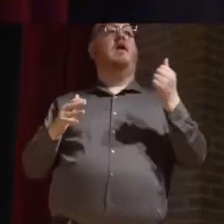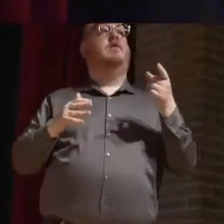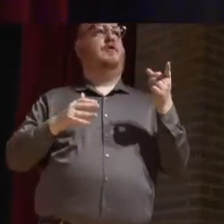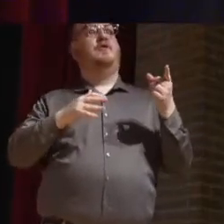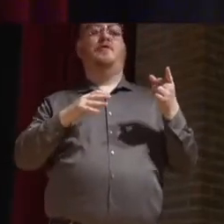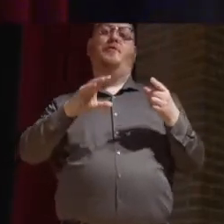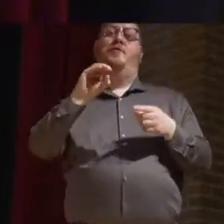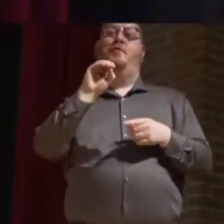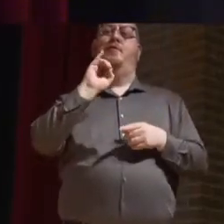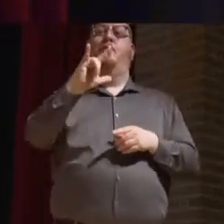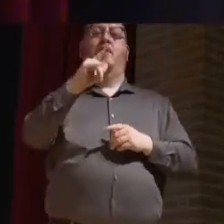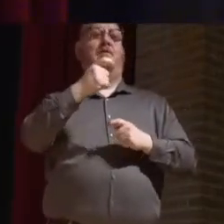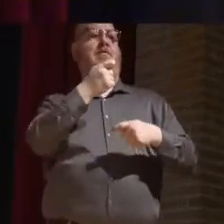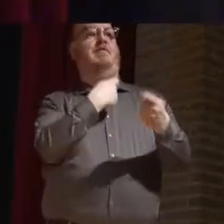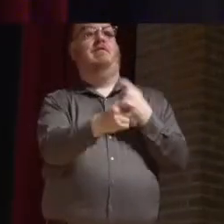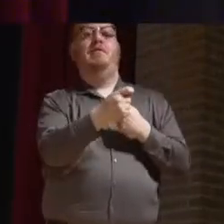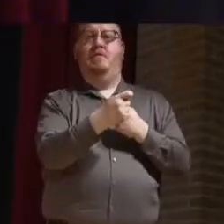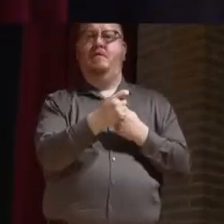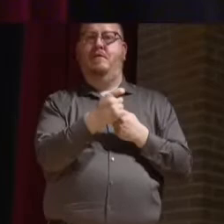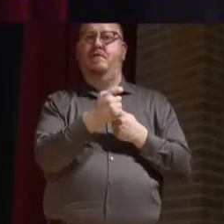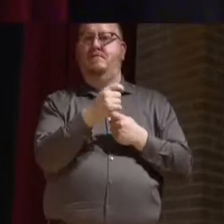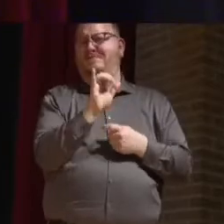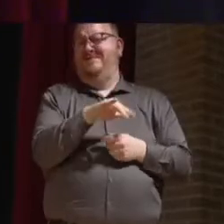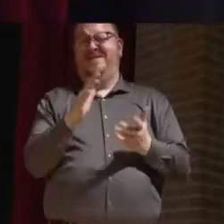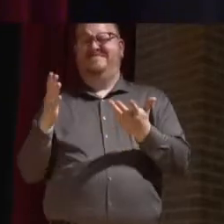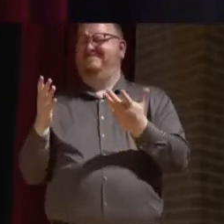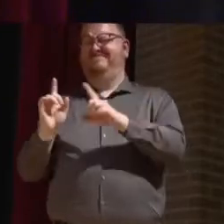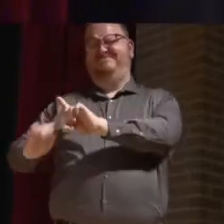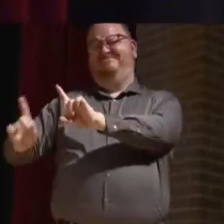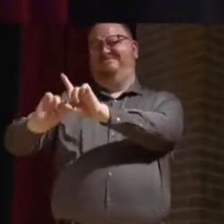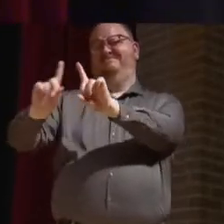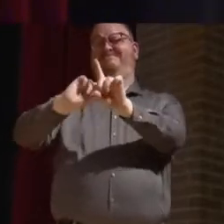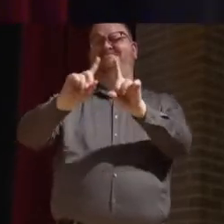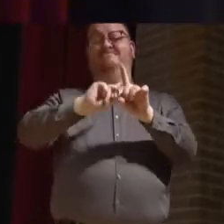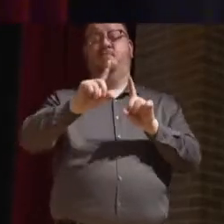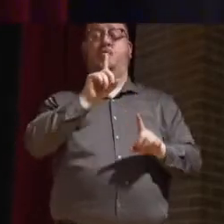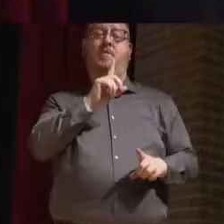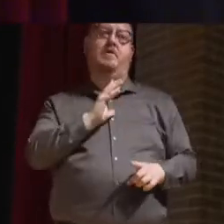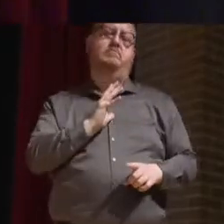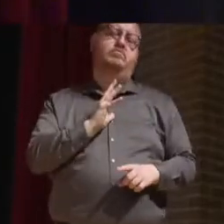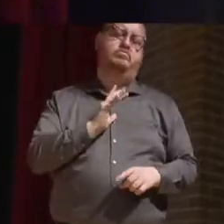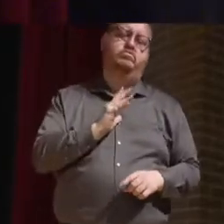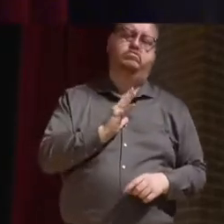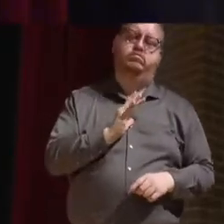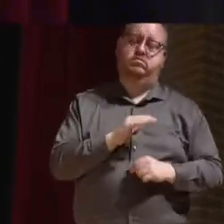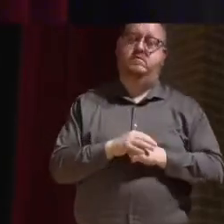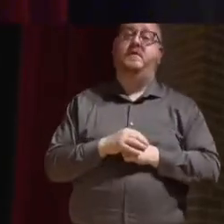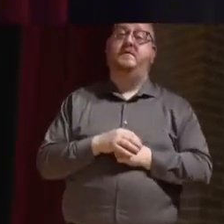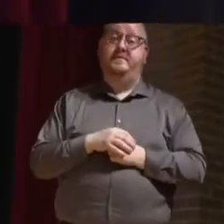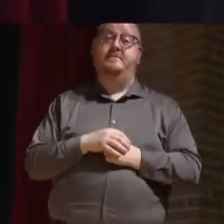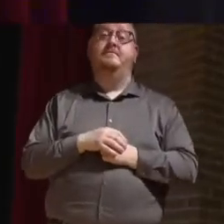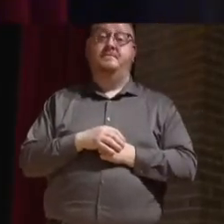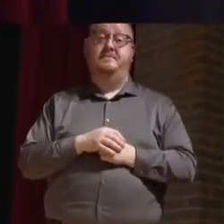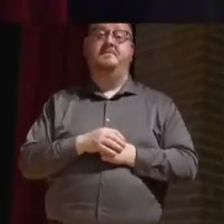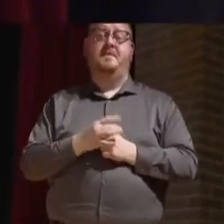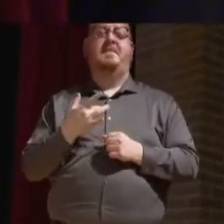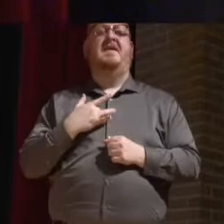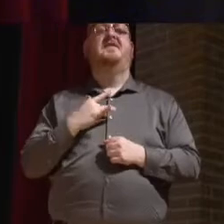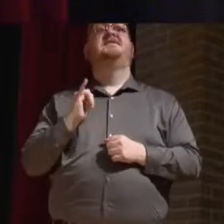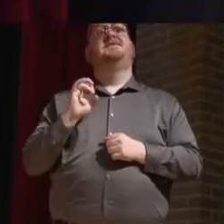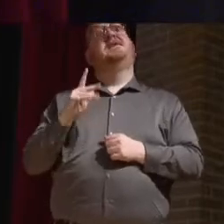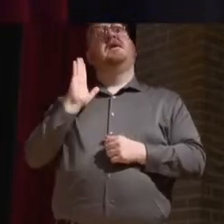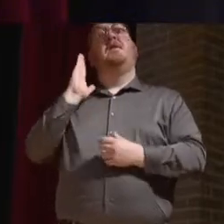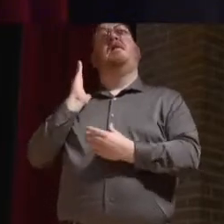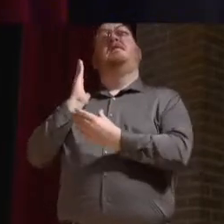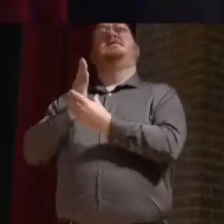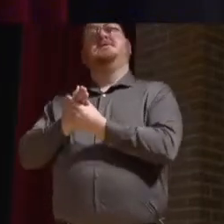the oil, kind of thing. So it was really a neat thing and something that I put in the to-do pile. And now that I've